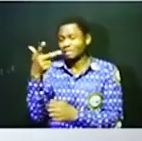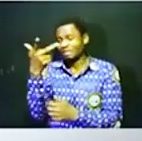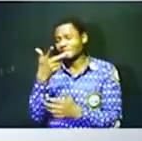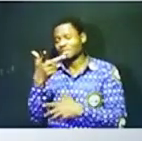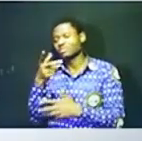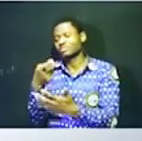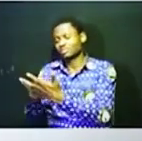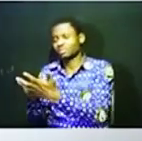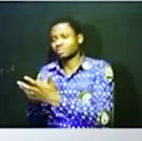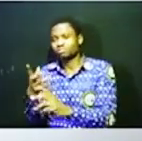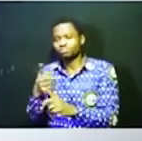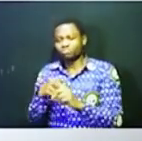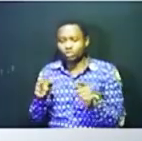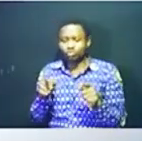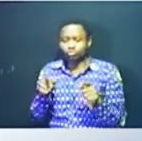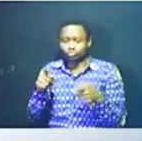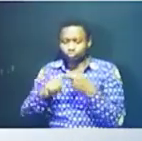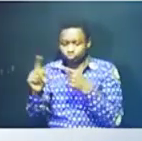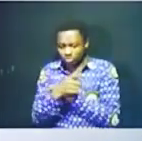So